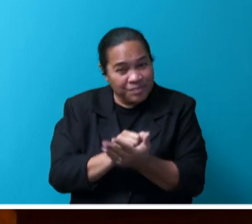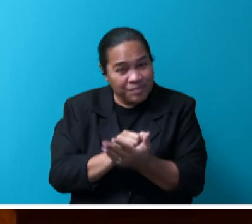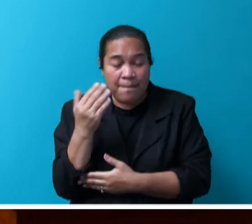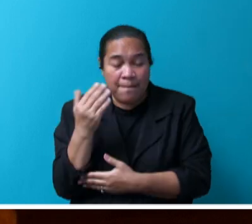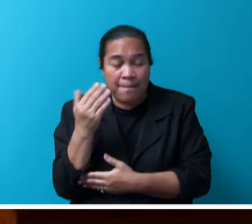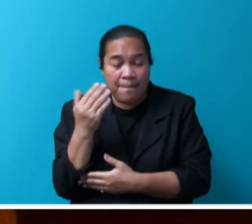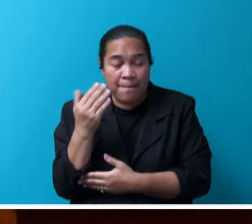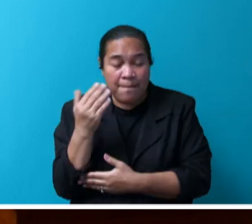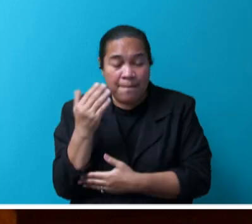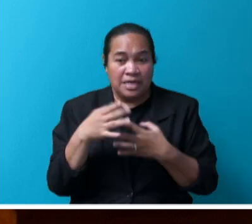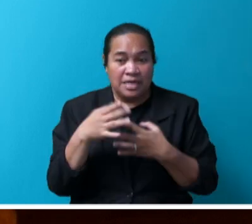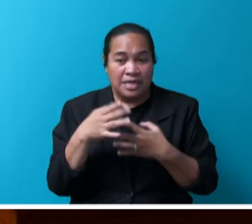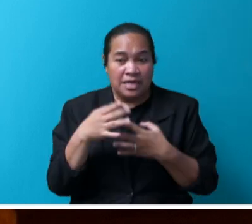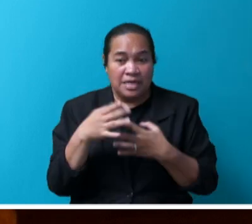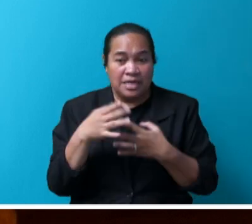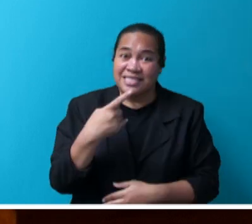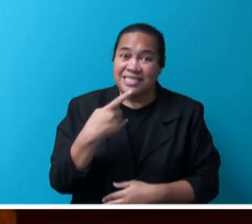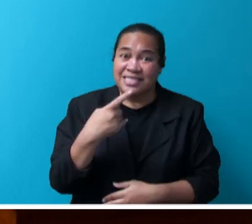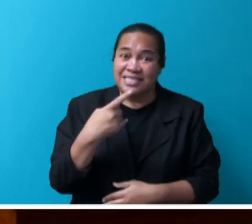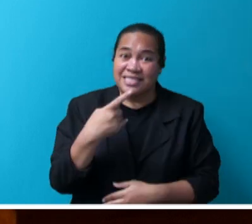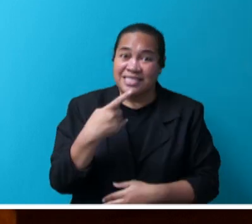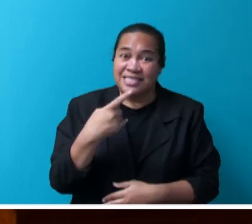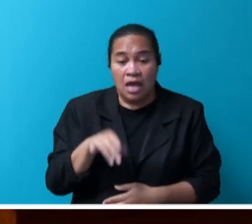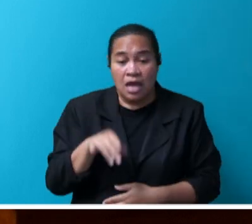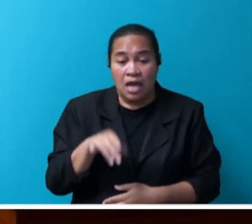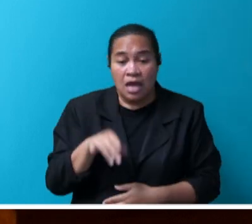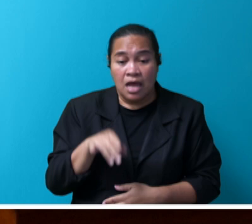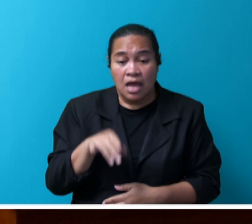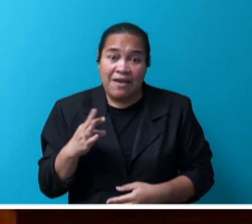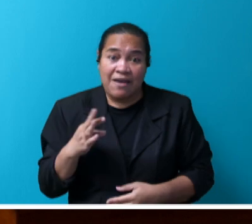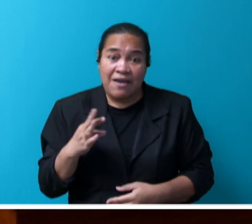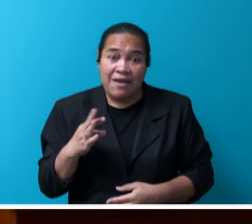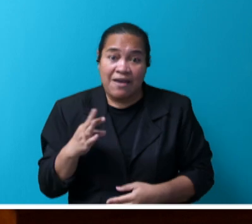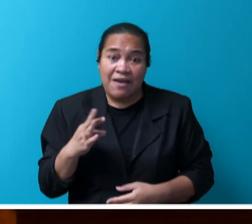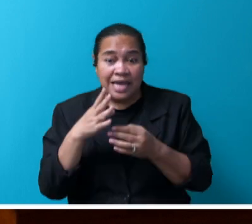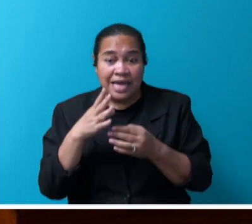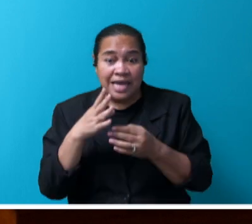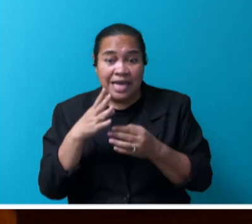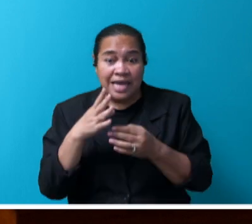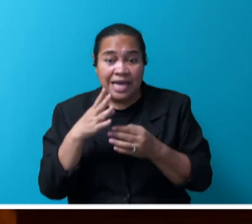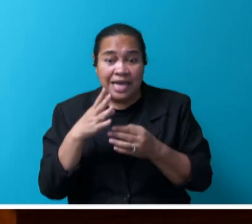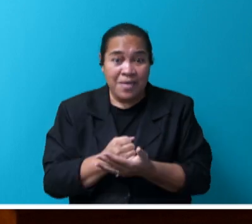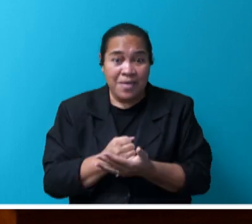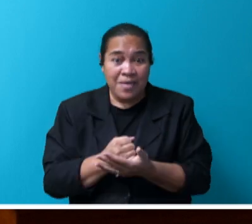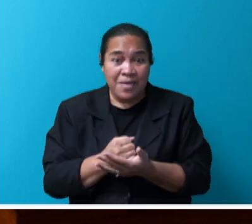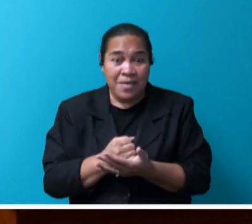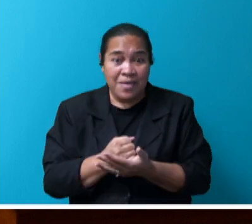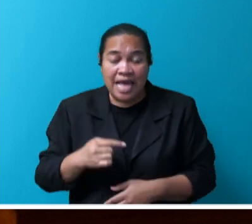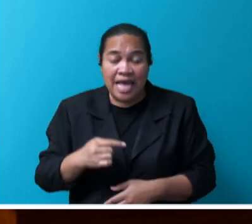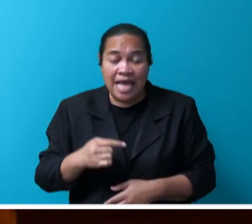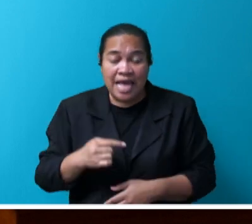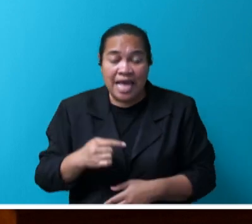management, public relations, speech writing, media monitoring, and social media management. Mr.